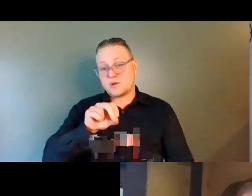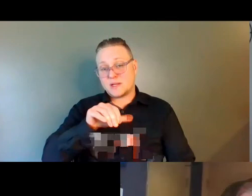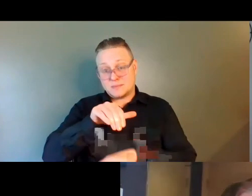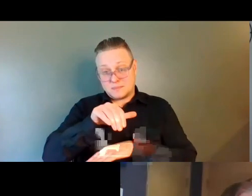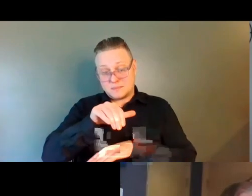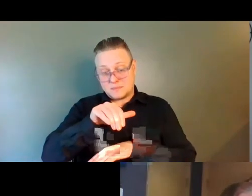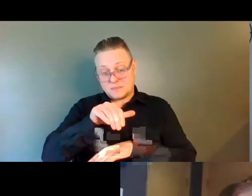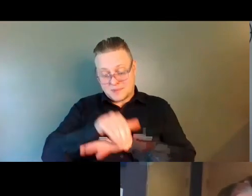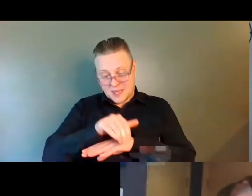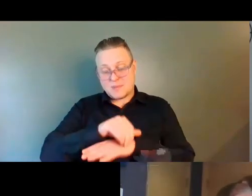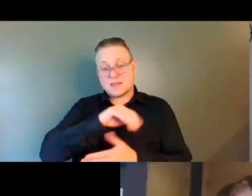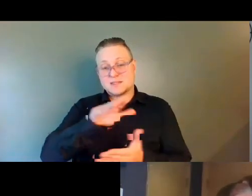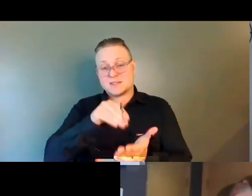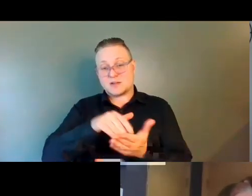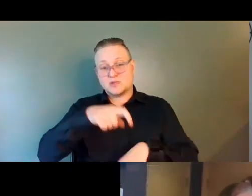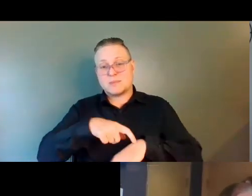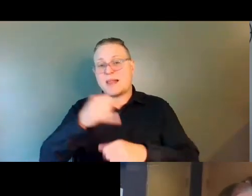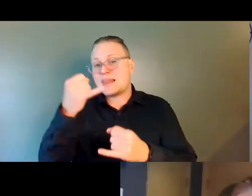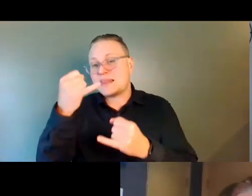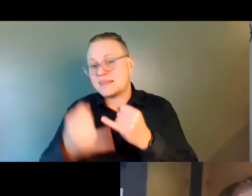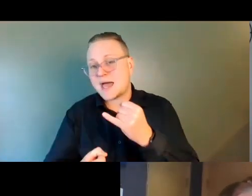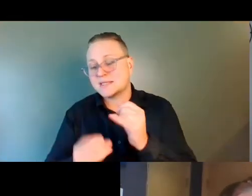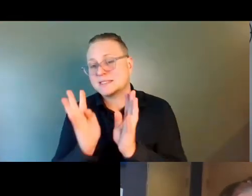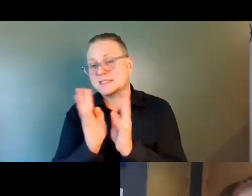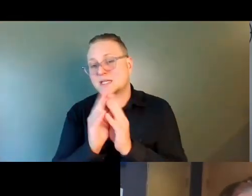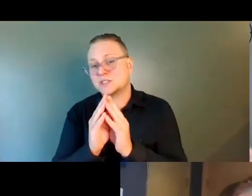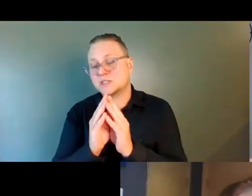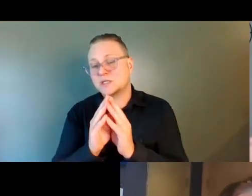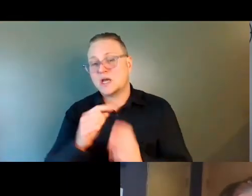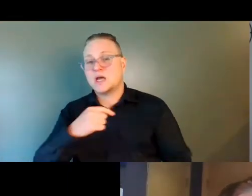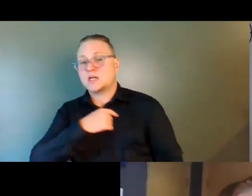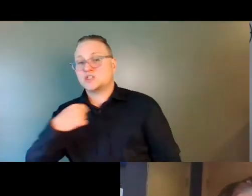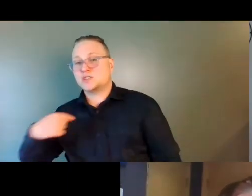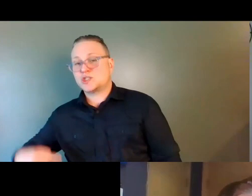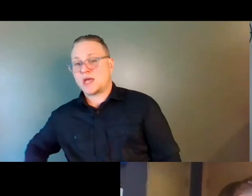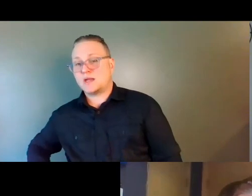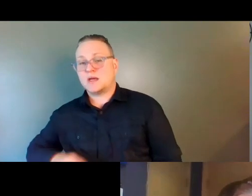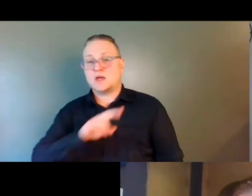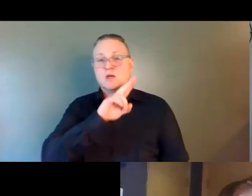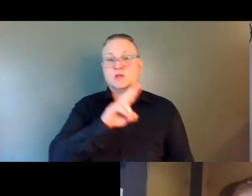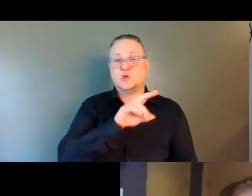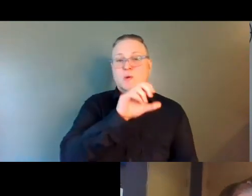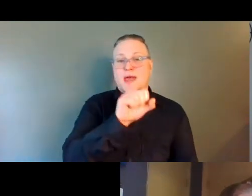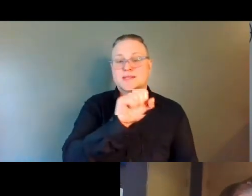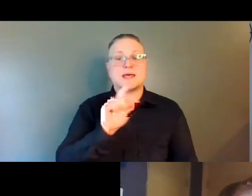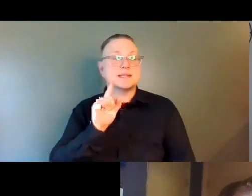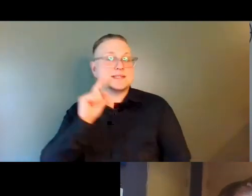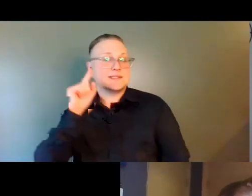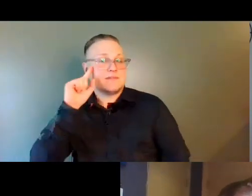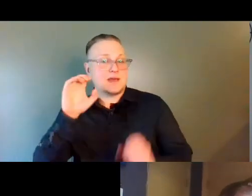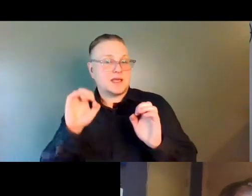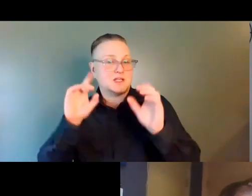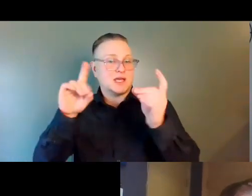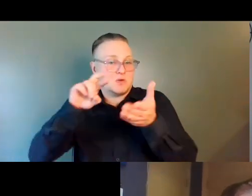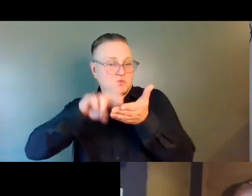Standard Time for our last session on the U.S.-China Deaf Education Research Project. Thursday